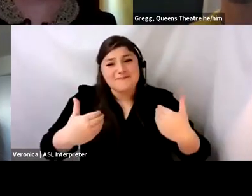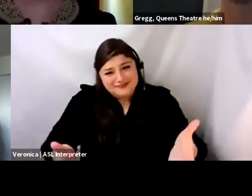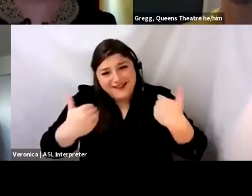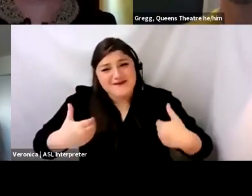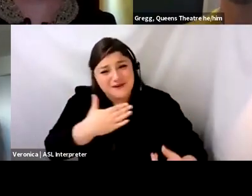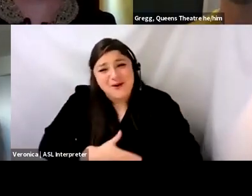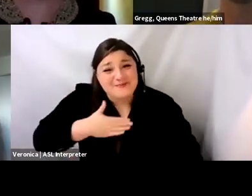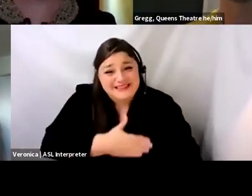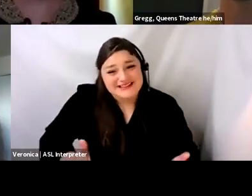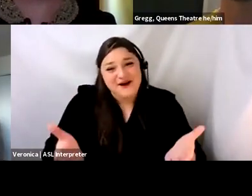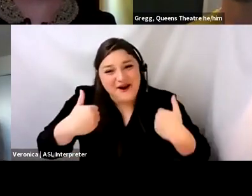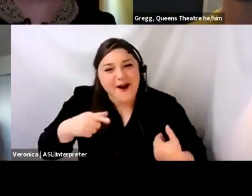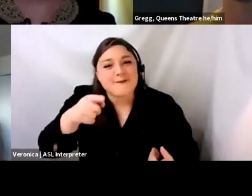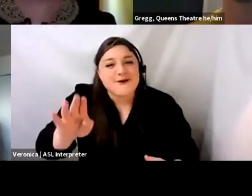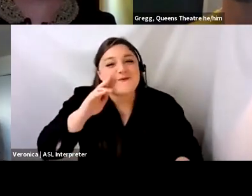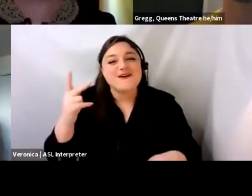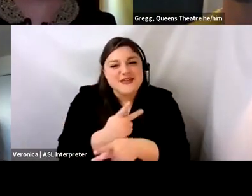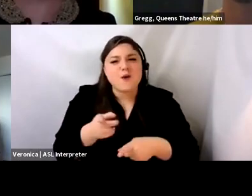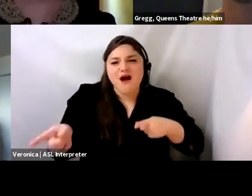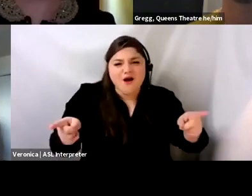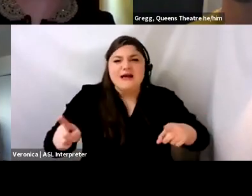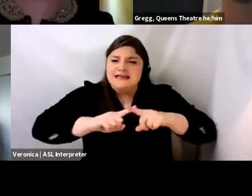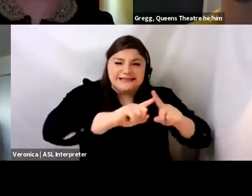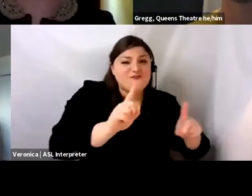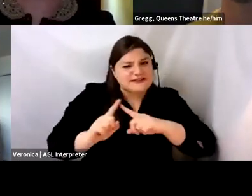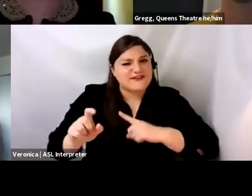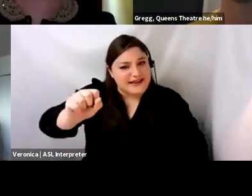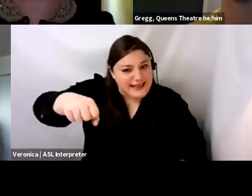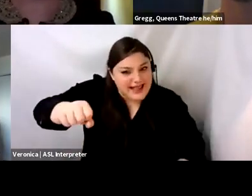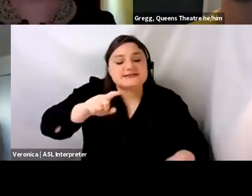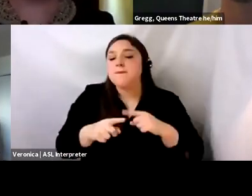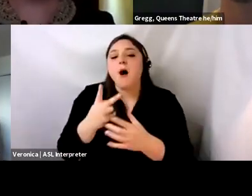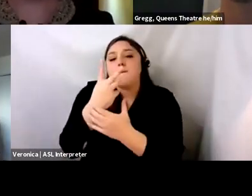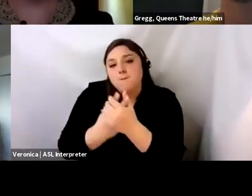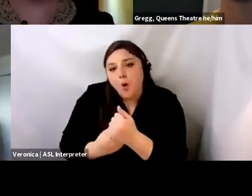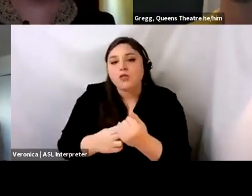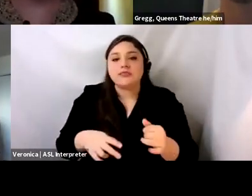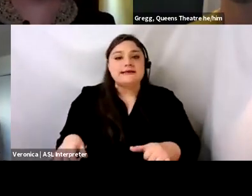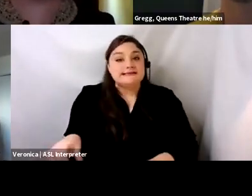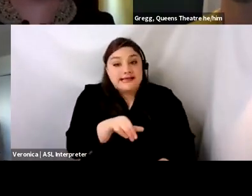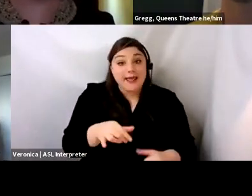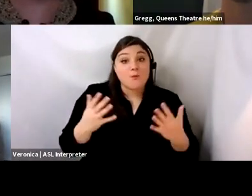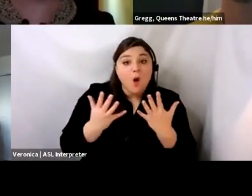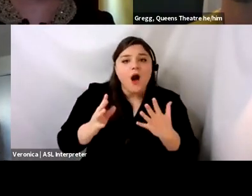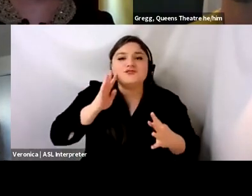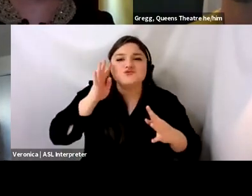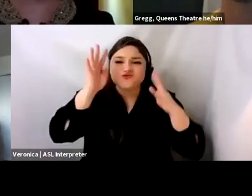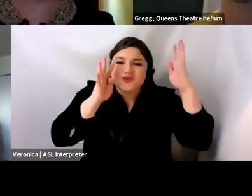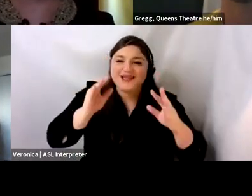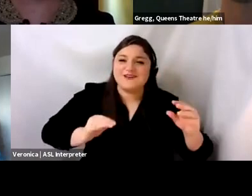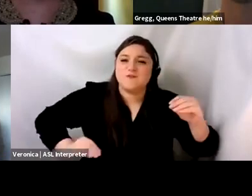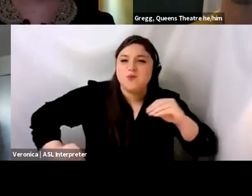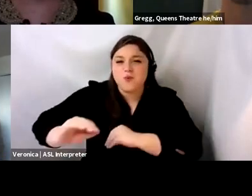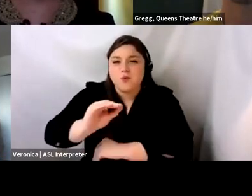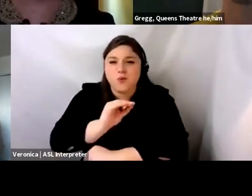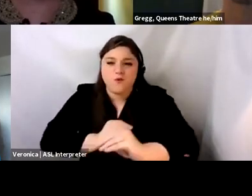you'll, you'll figure out how it's different, but they're offering both creative movement. That's a focus because if you imagine you could, if